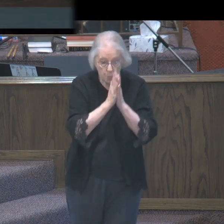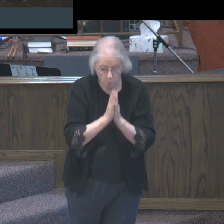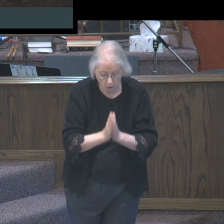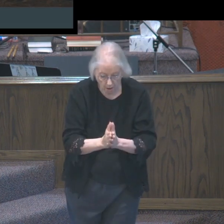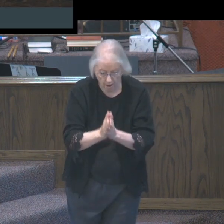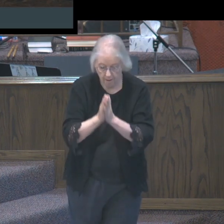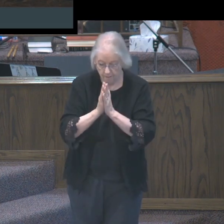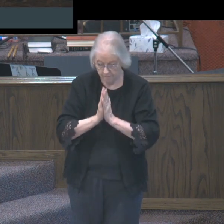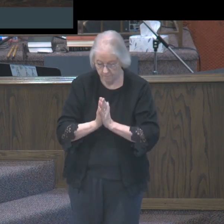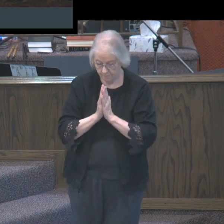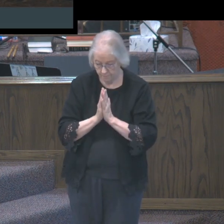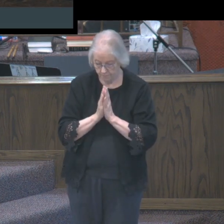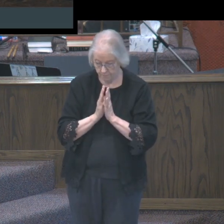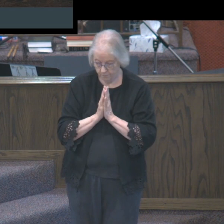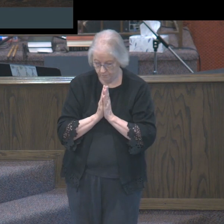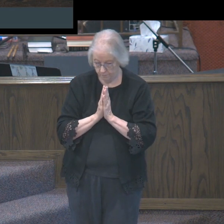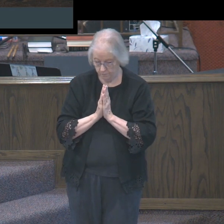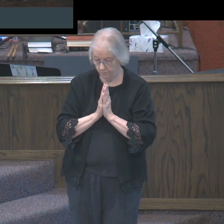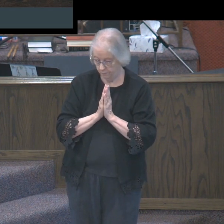when you pray,